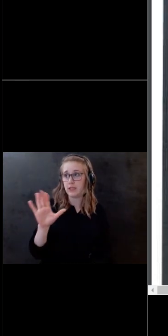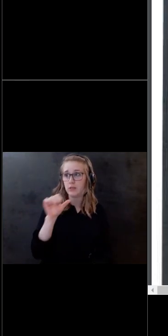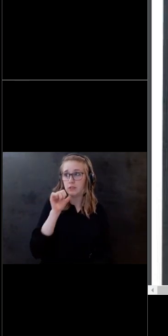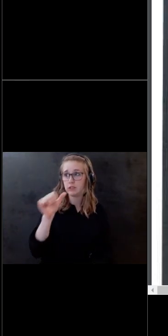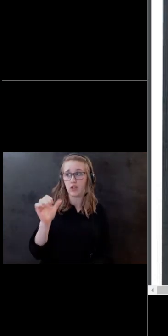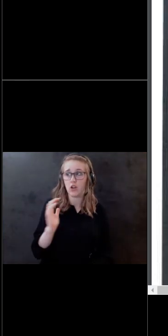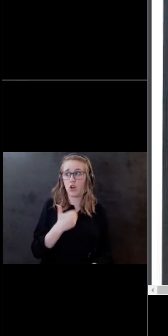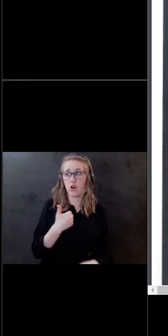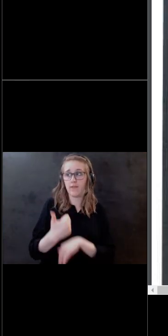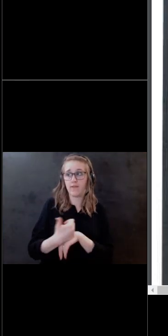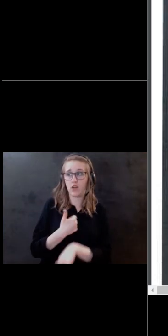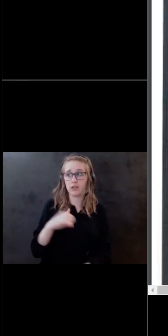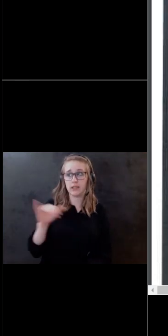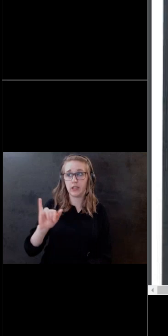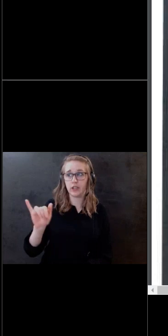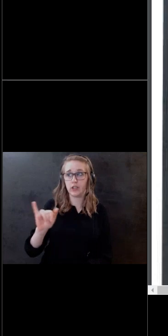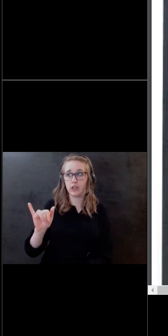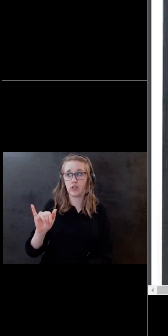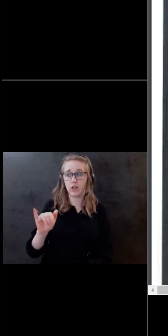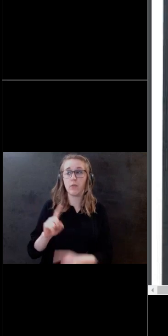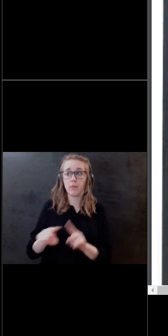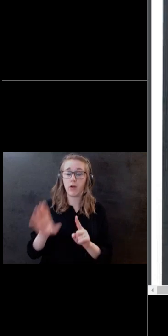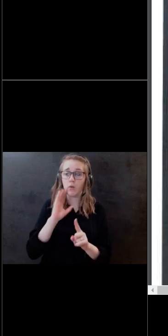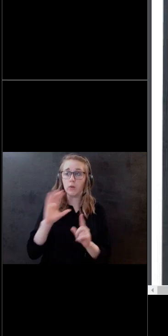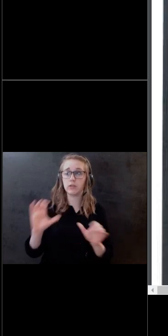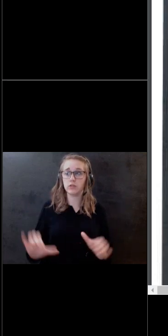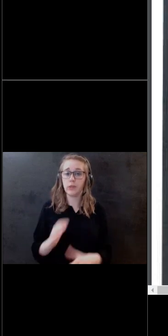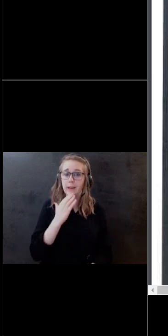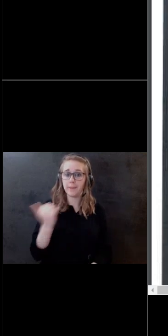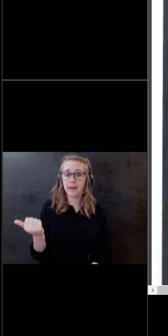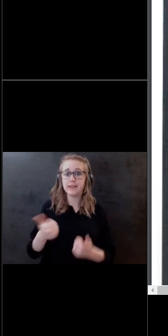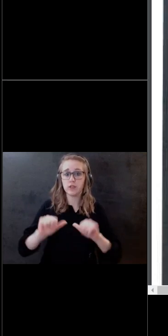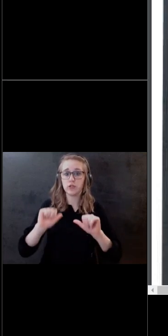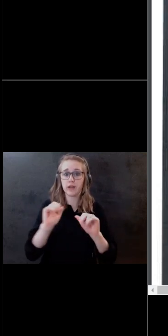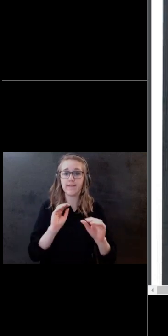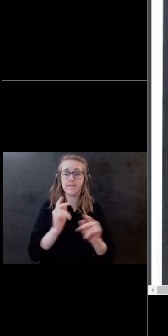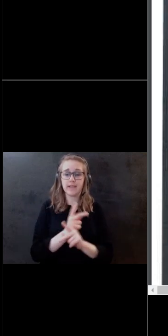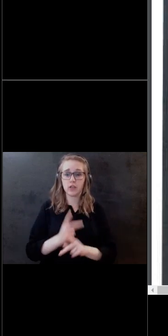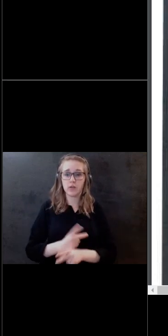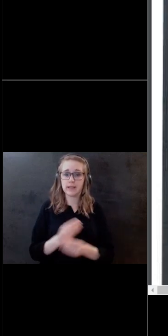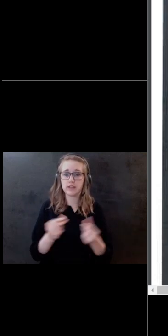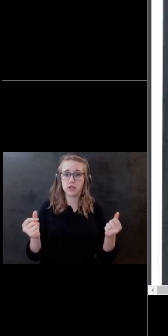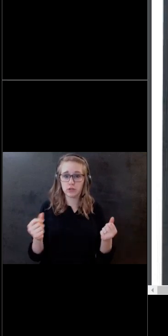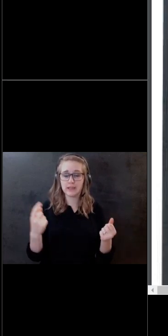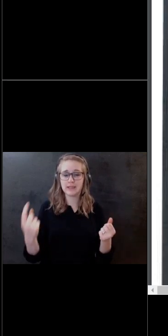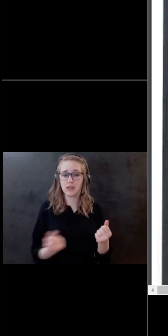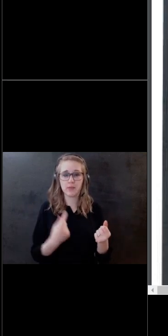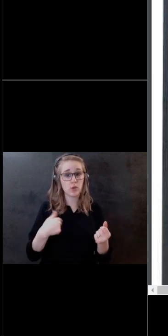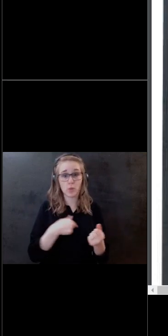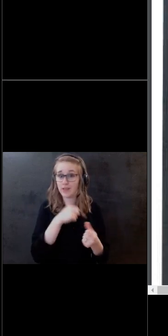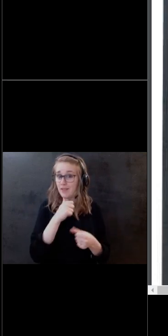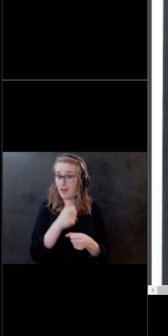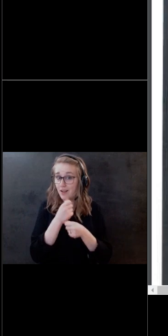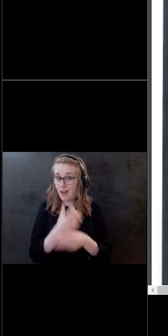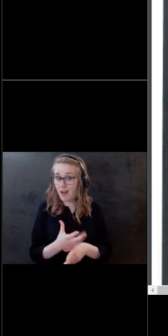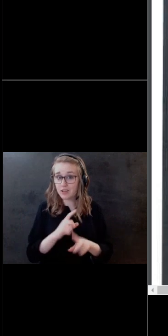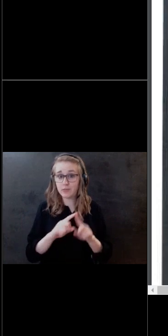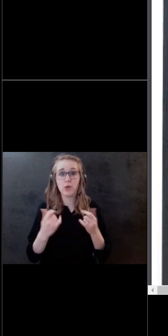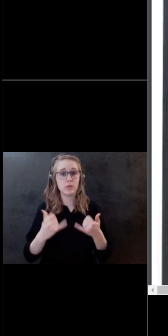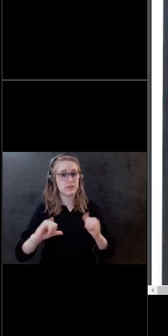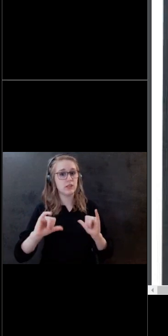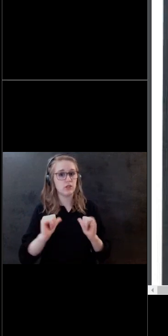either. Right. But it's, well. Yeah, but we're going to do our best to try to figure out a solution to something that we didn't cause, but we're going to try to fix